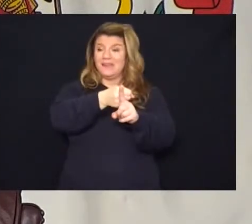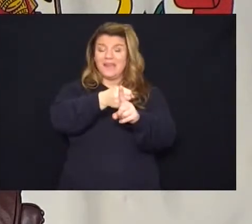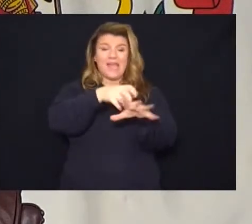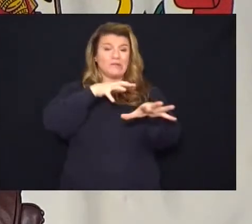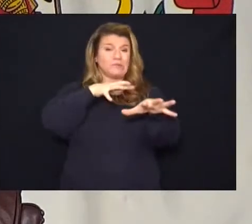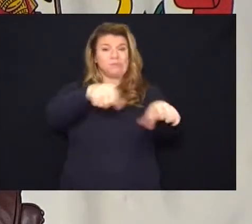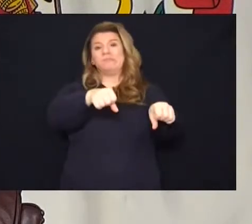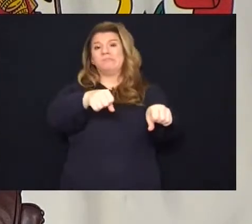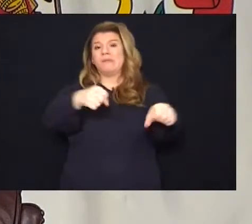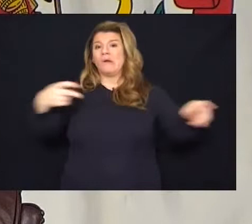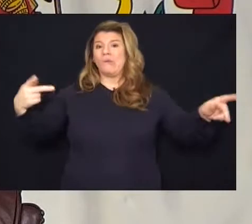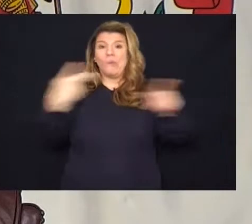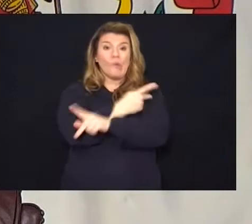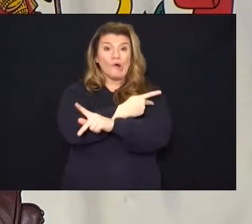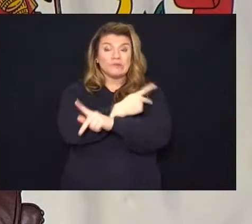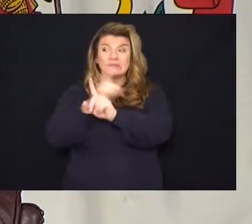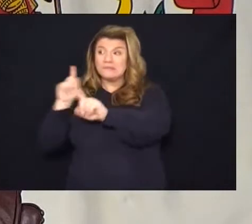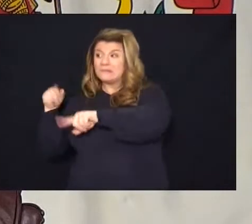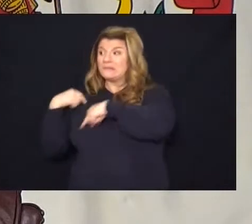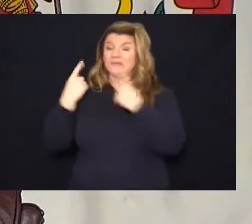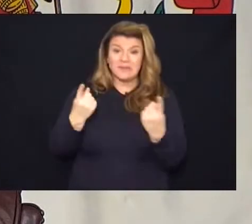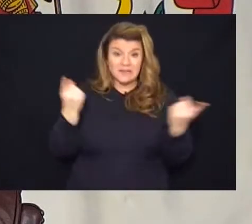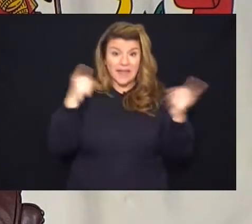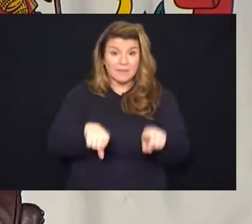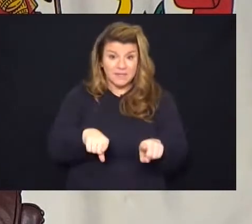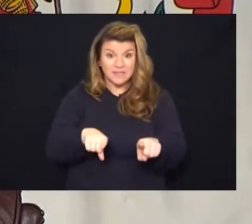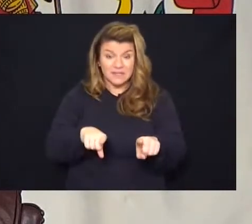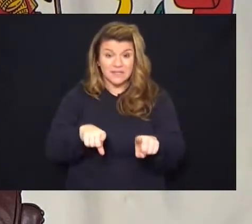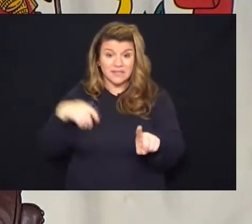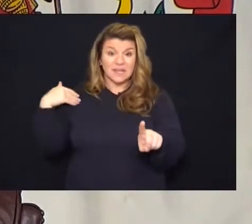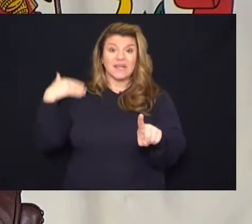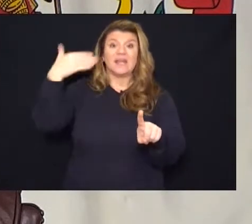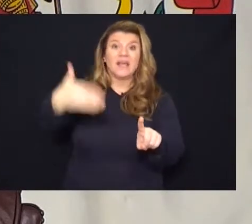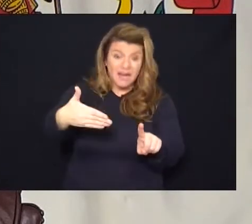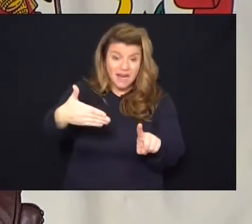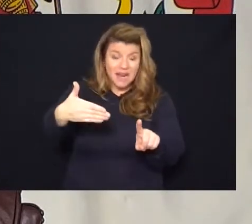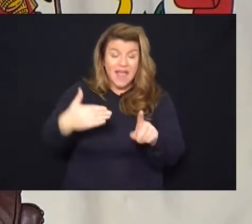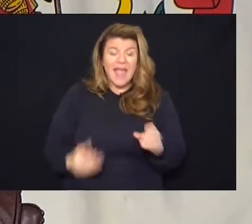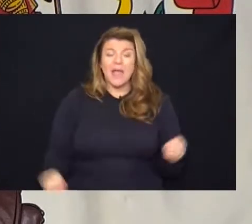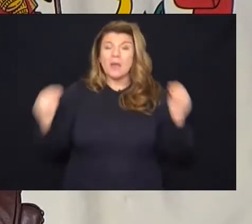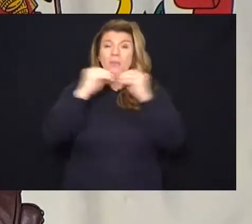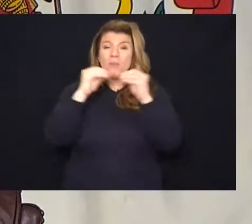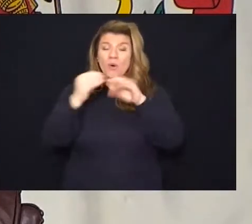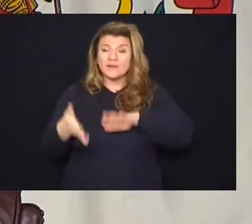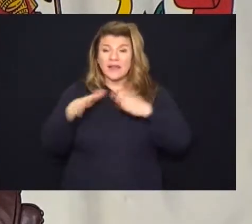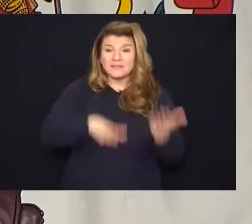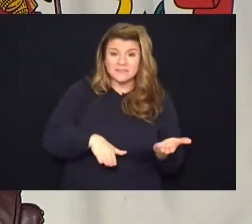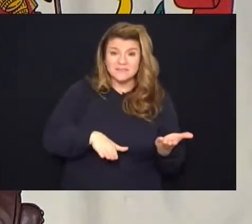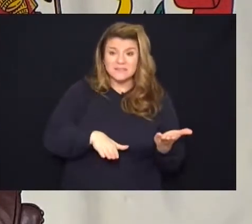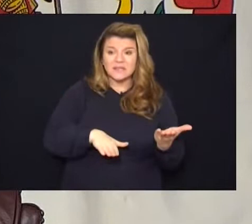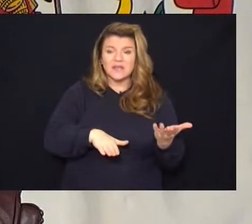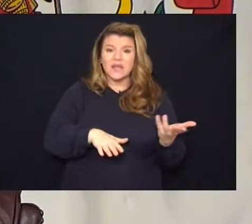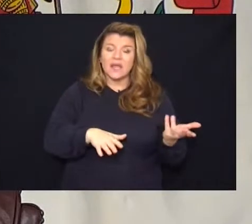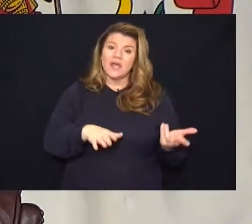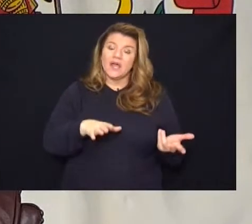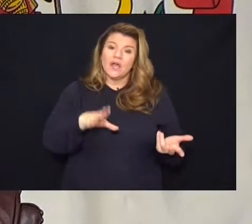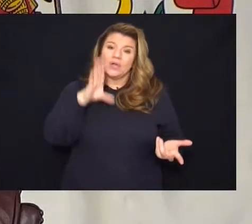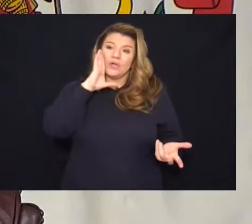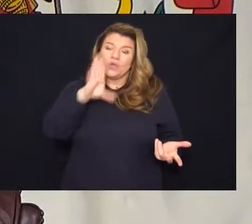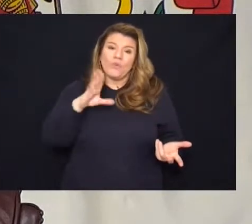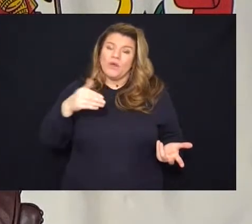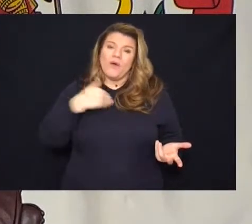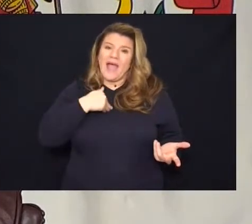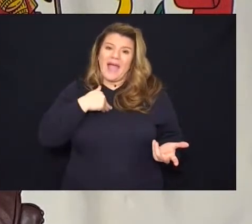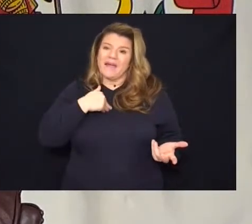worse situation than what we have today, and a bunch more people die, you'll have a run on the bank as far as